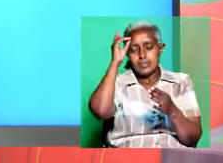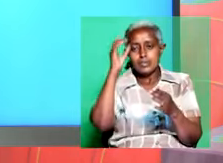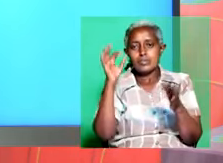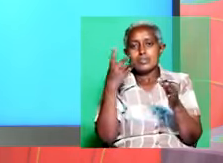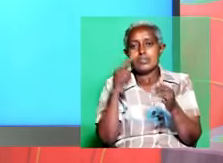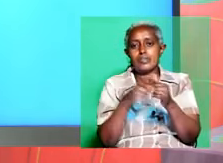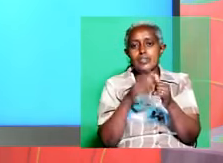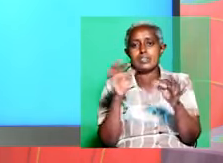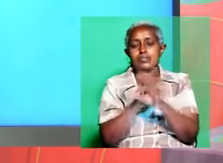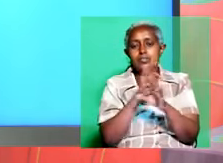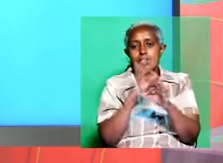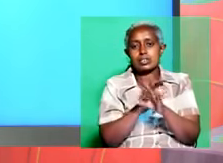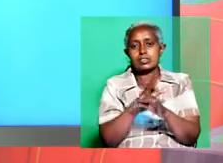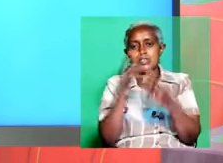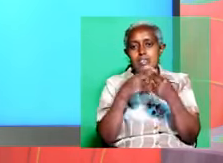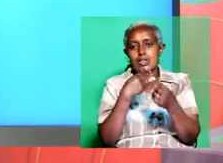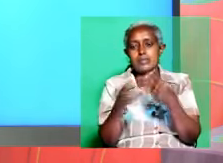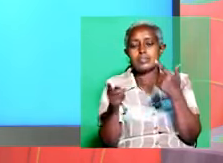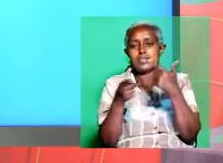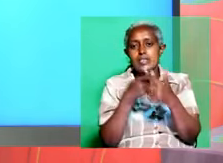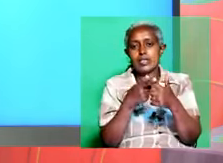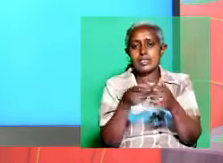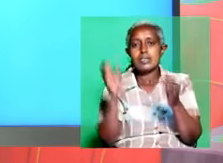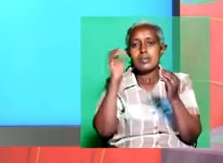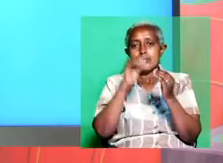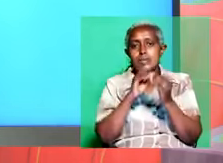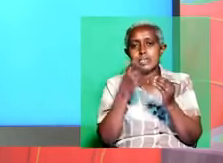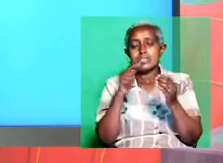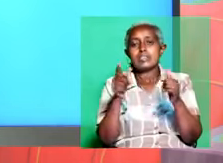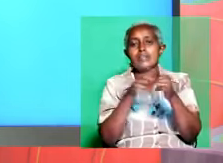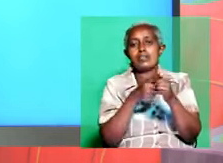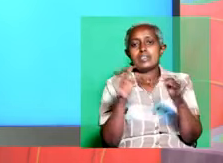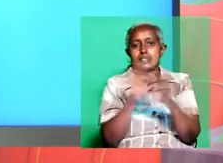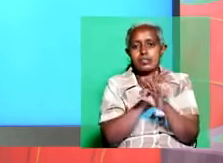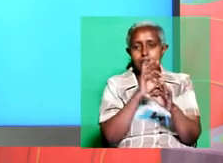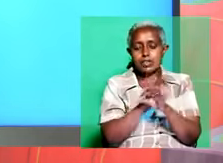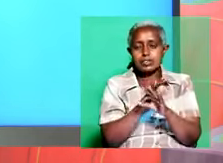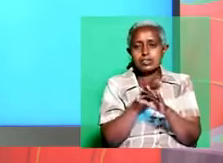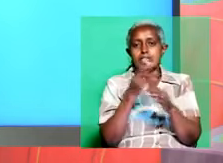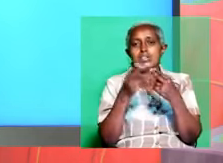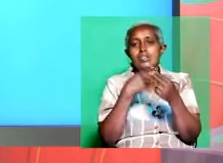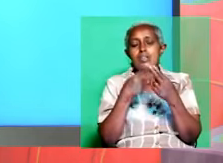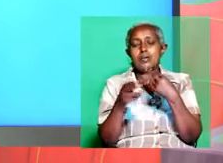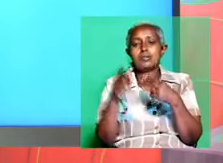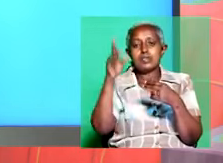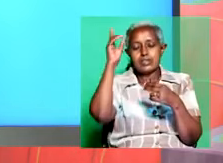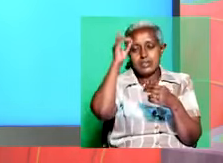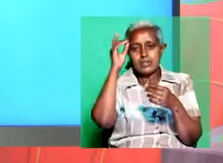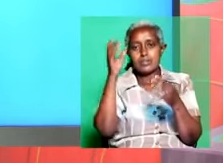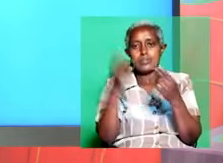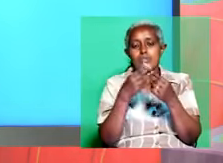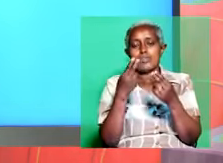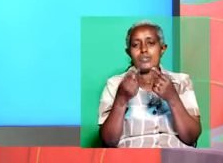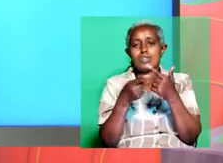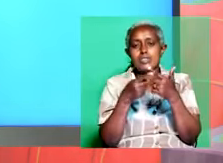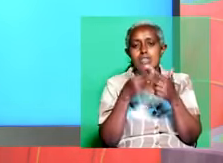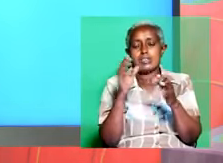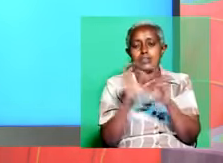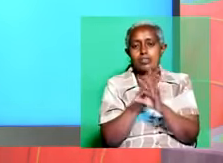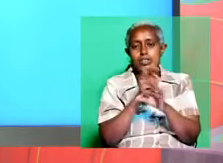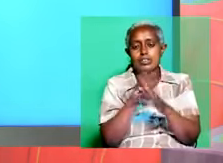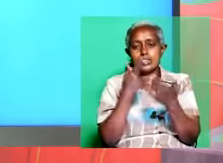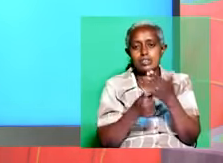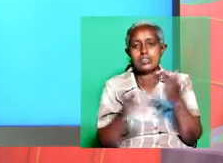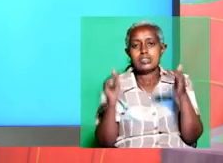first function times the second plus the first function times the derivative of second function. Therefore,